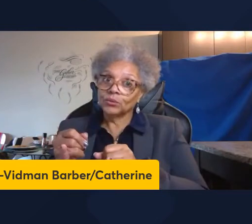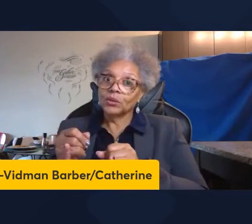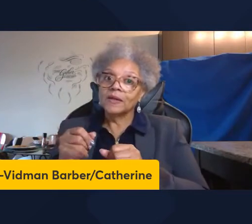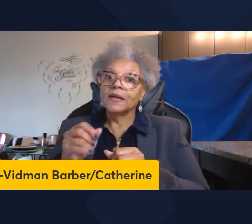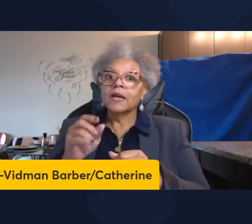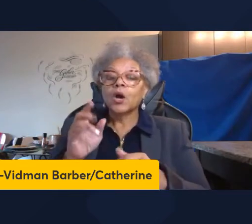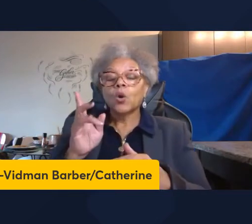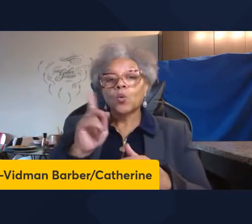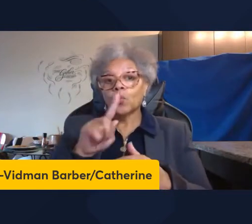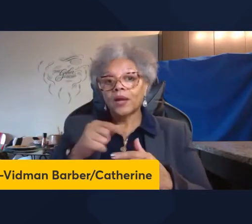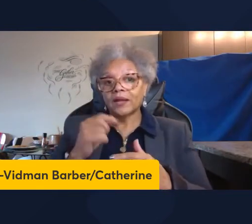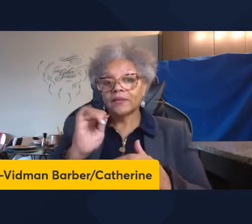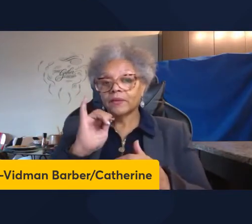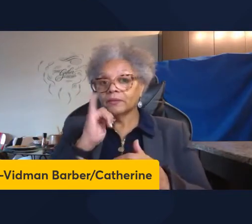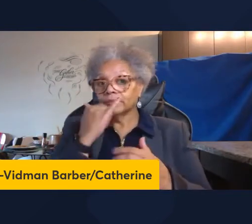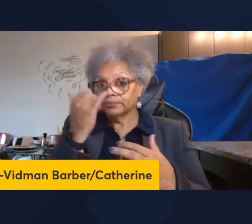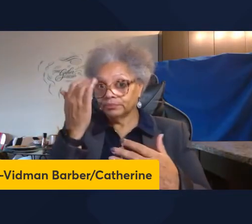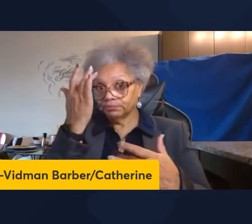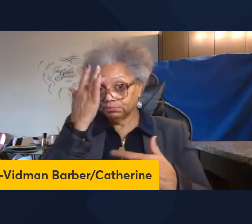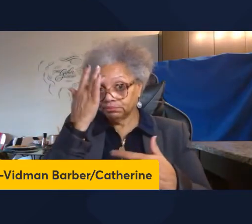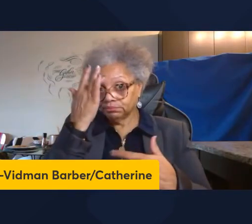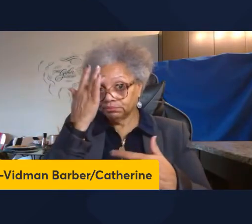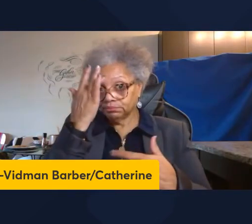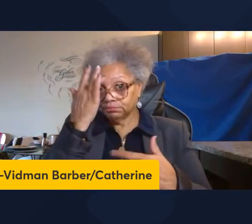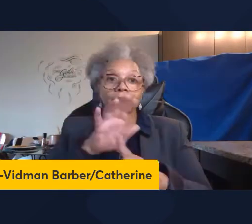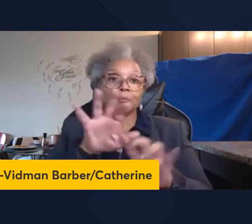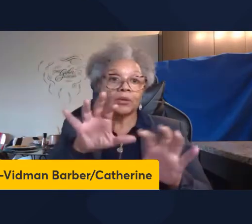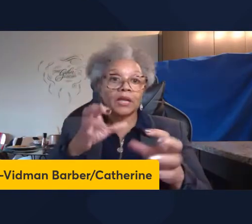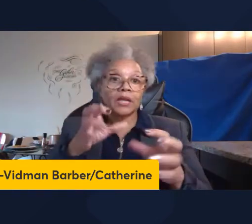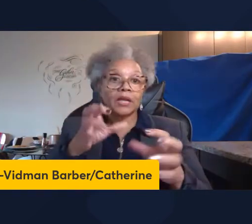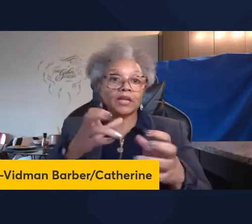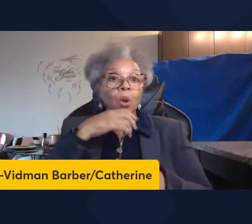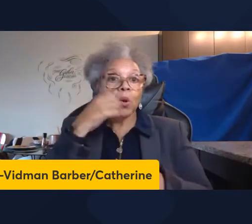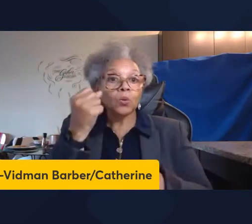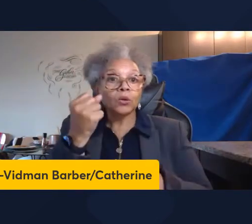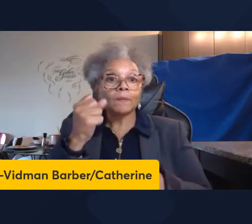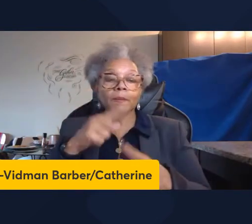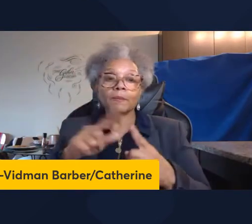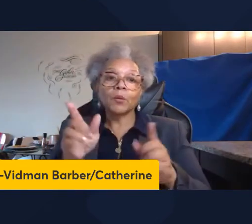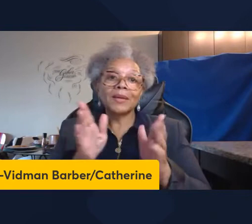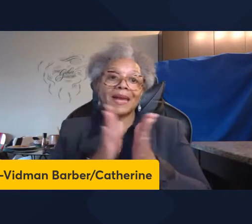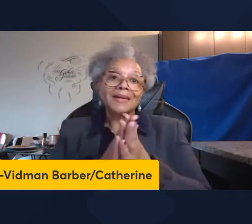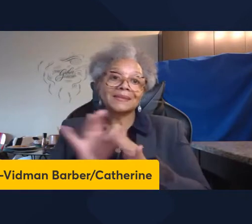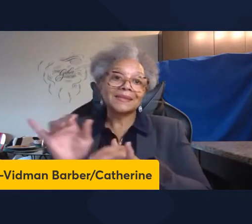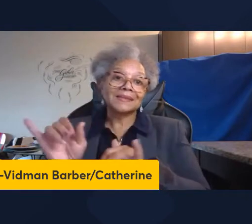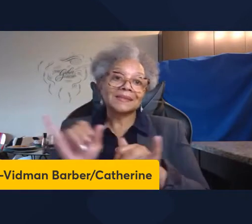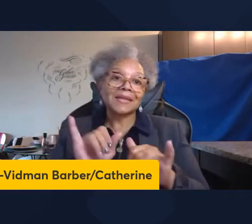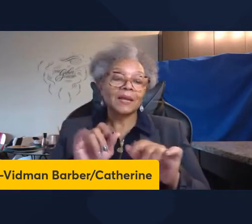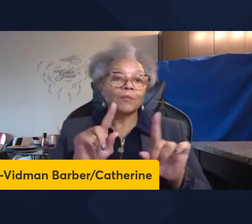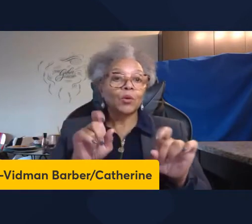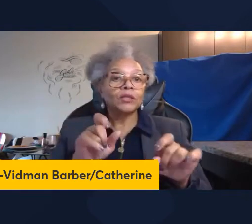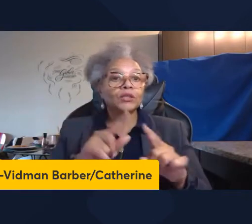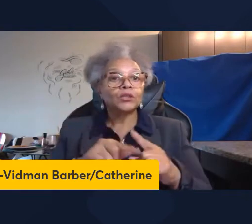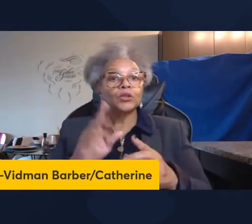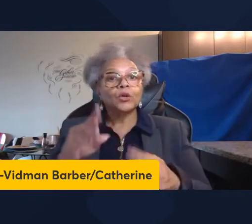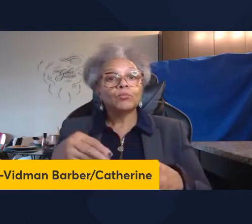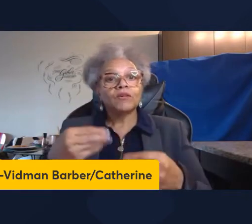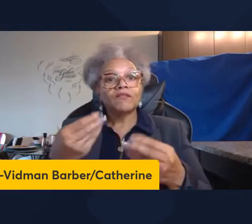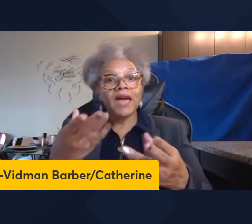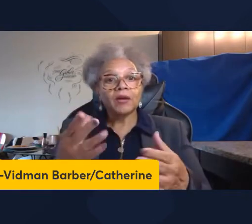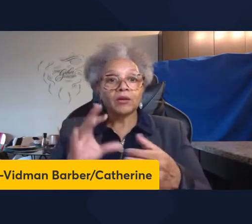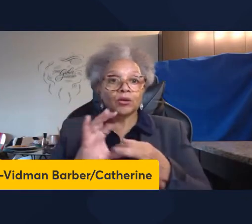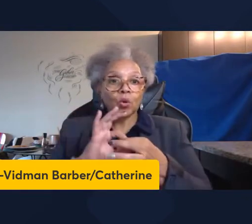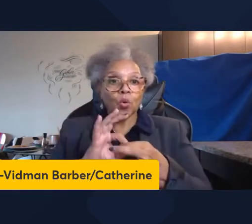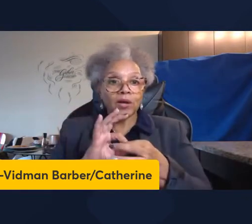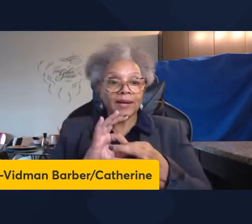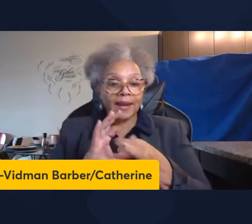where the population is older. But we asked these same questions to providers, to clinical trial coordinators. We